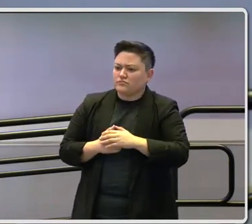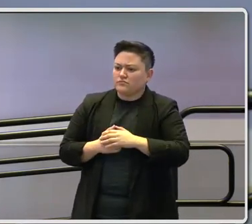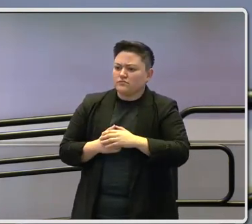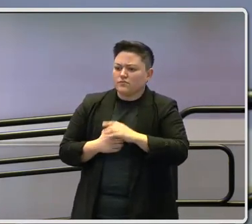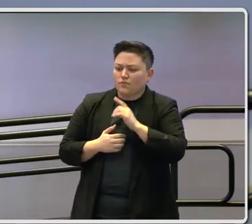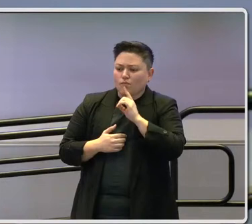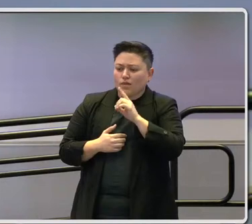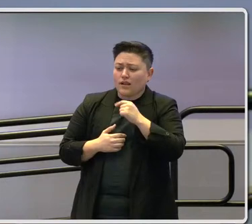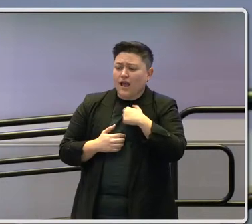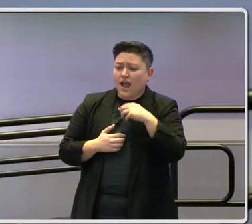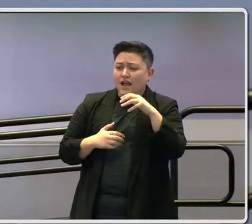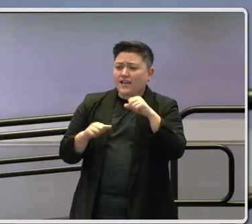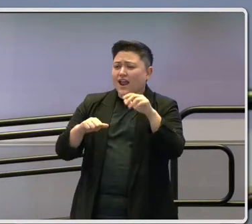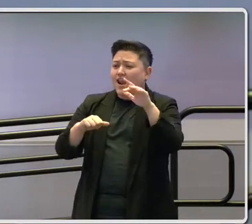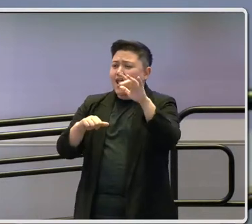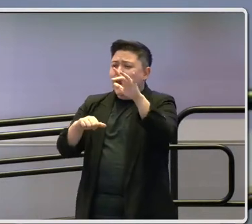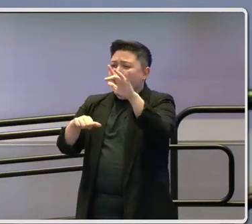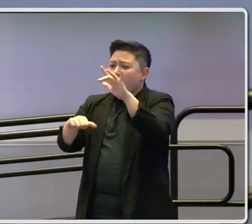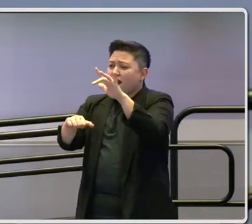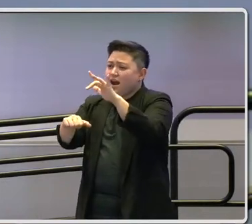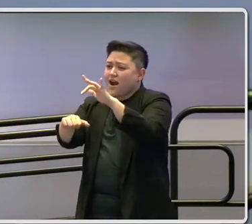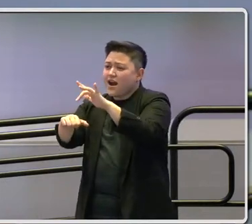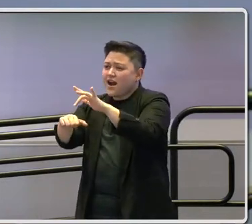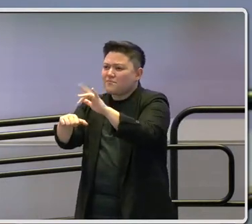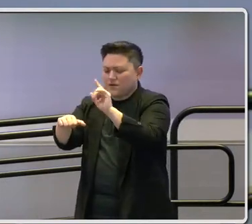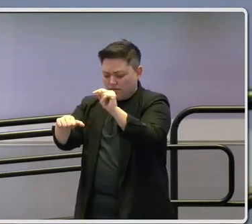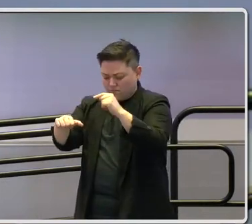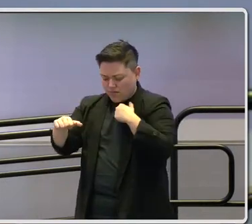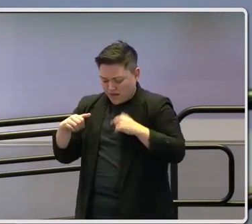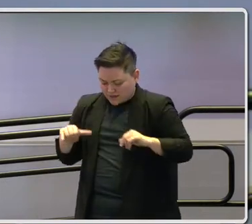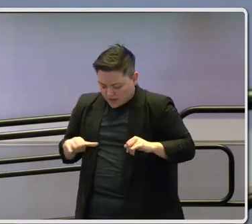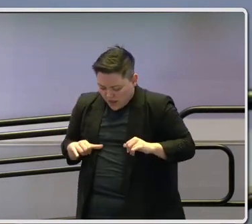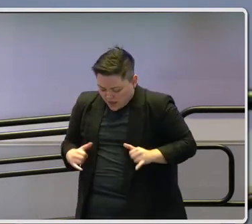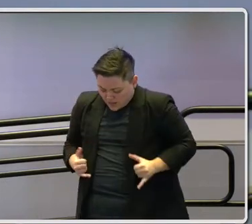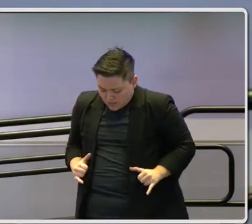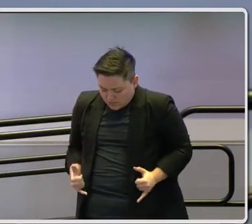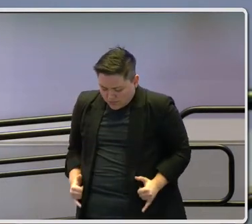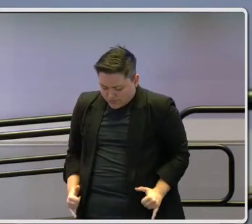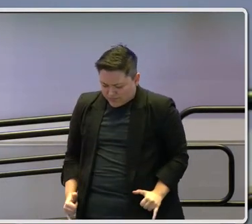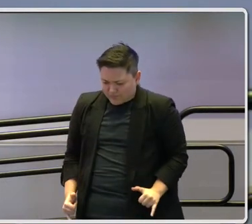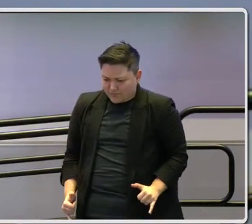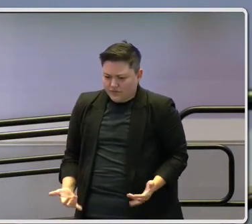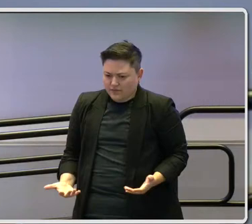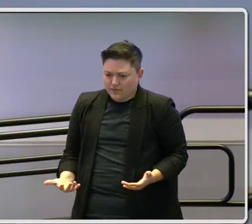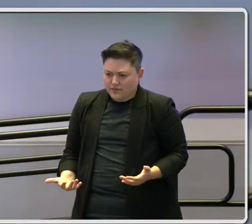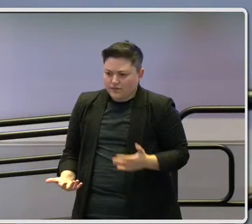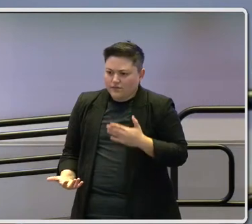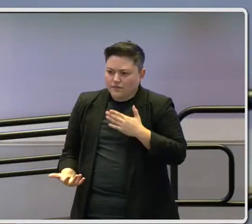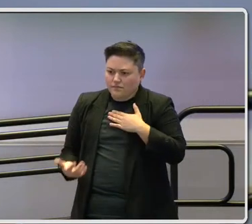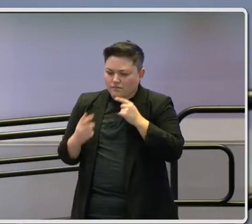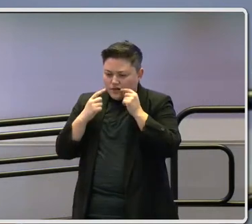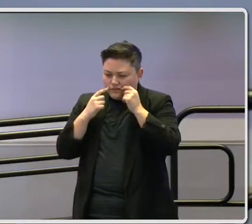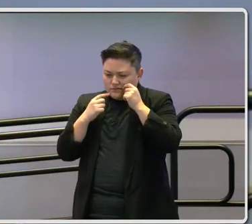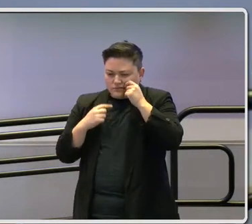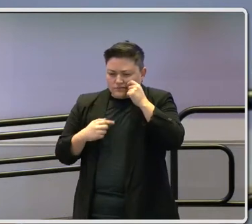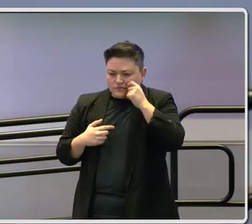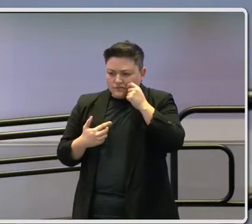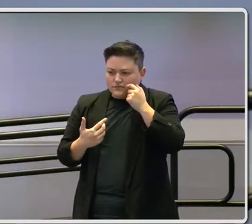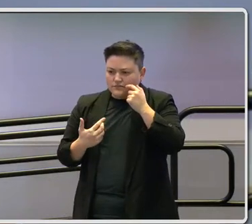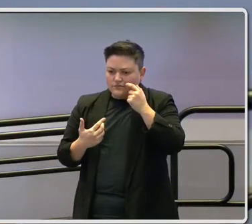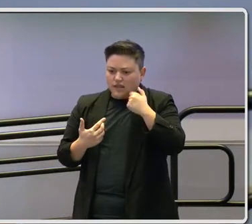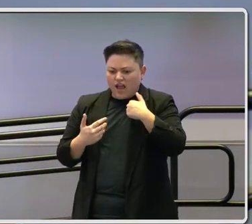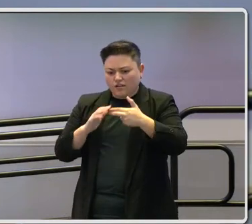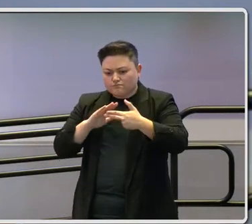my arms, the span of my hips, the curl of my lips. I am